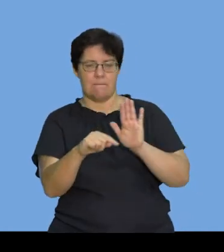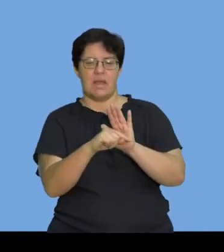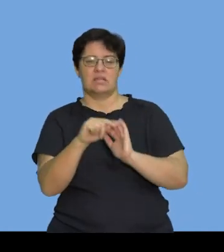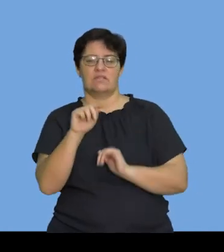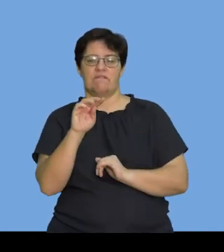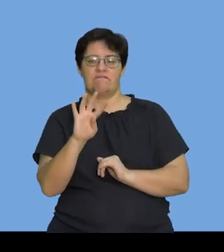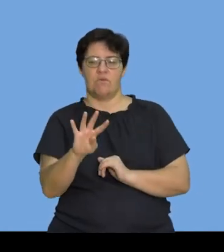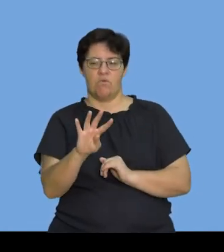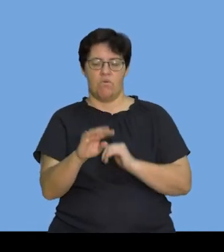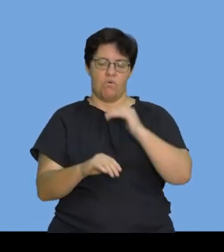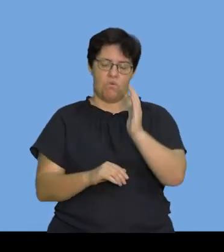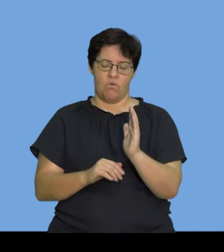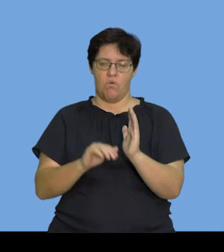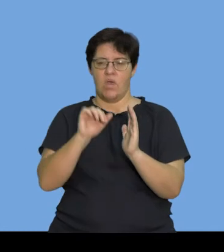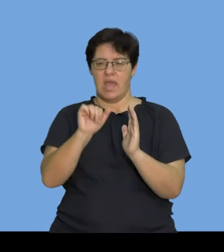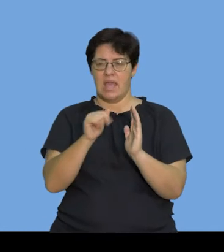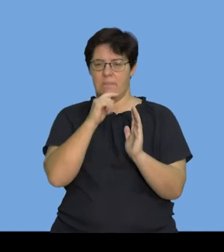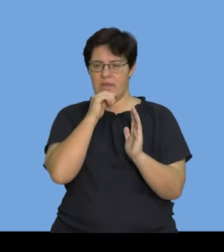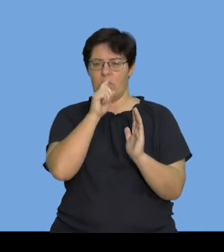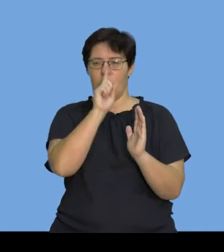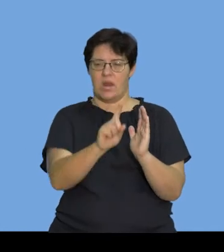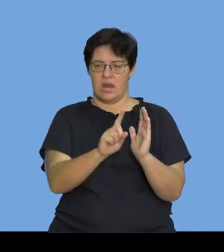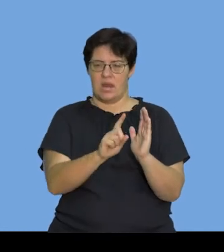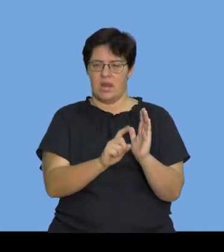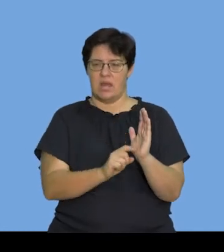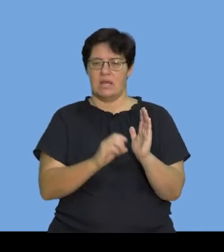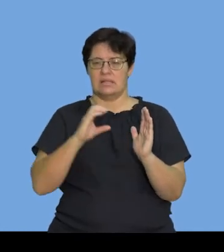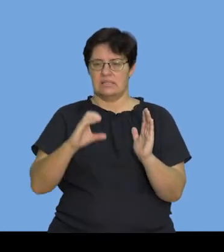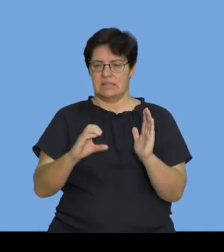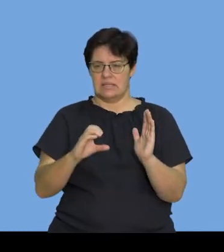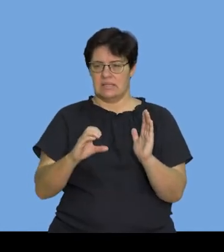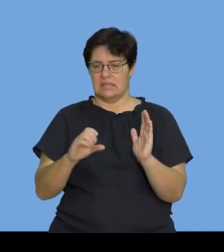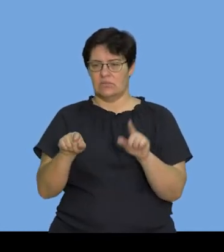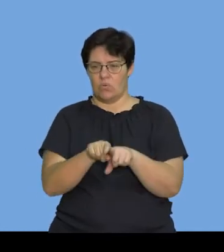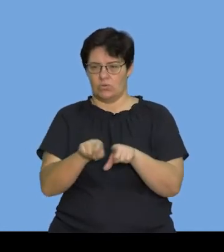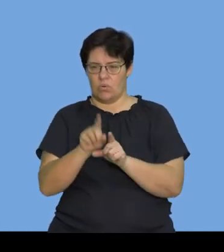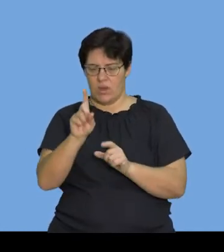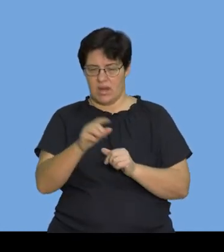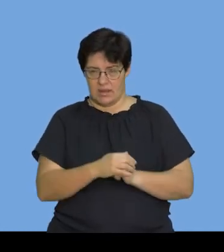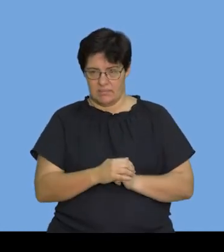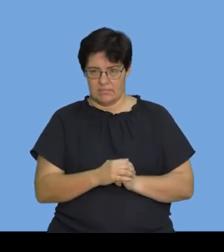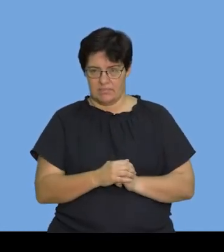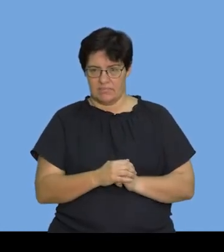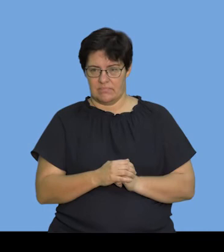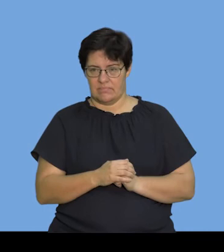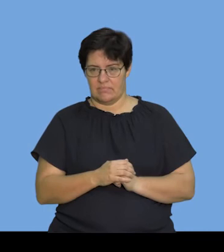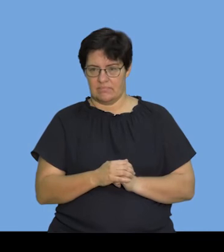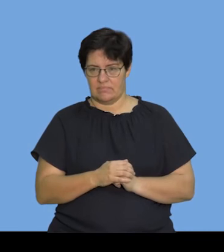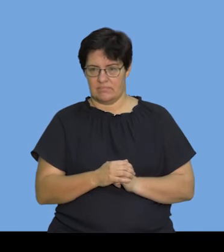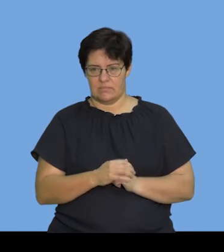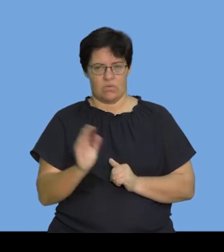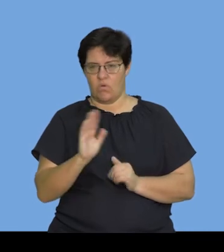the a value will be 1, the c value will be also 1, not negative, right? Let me